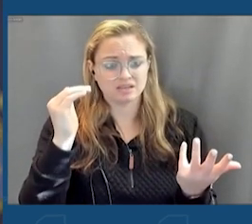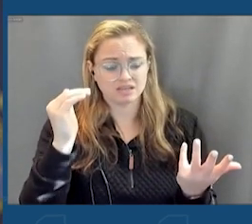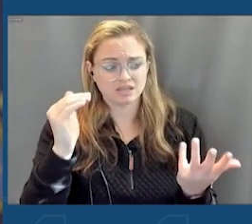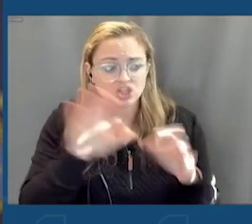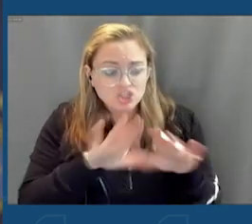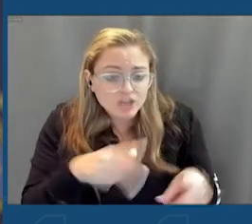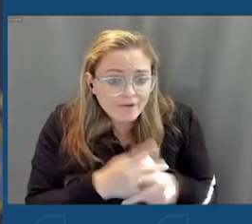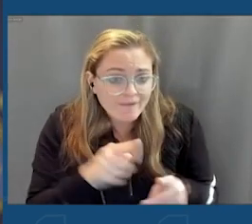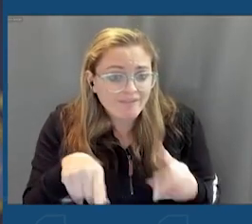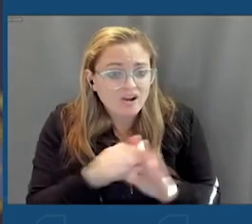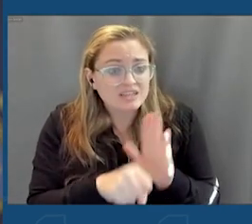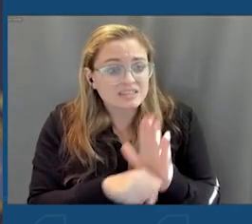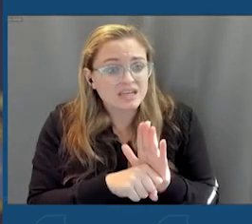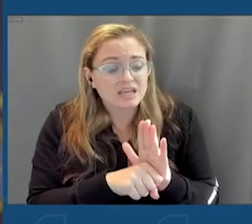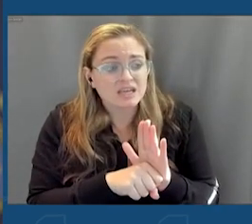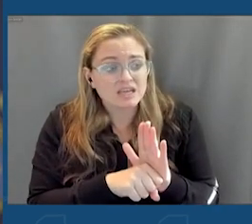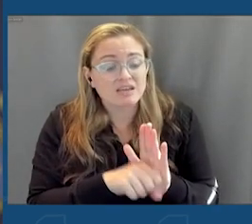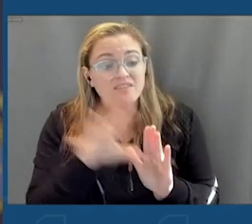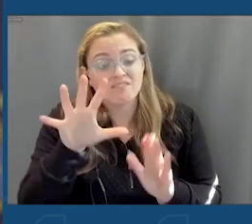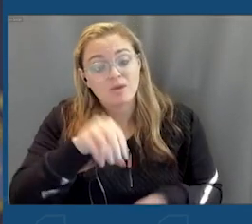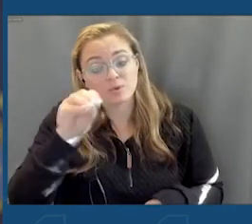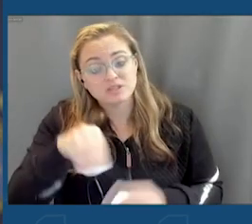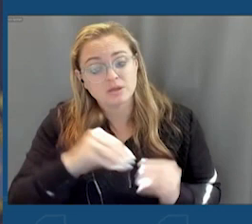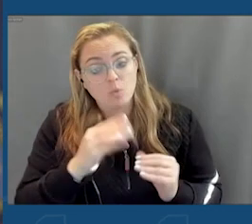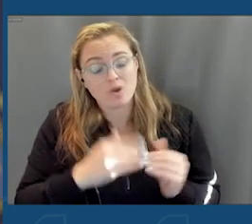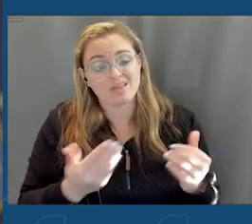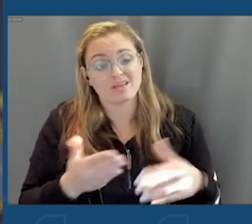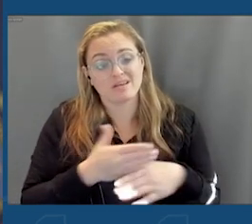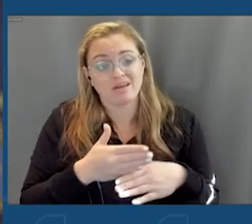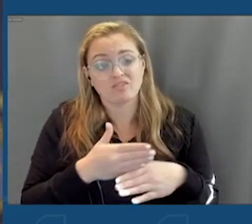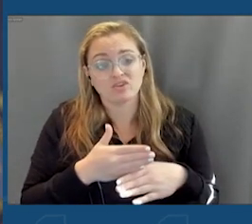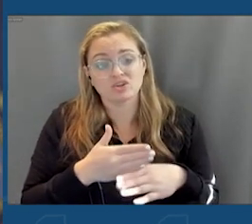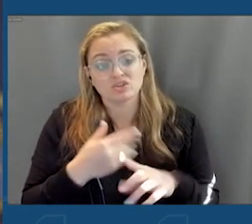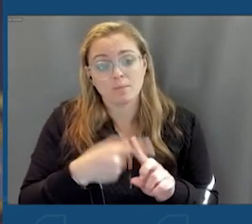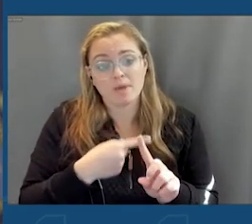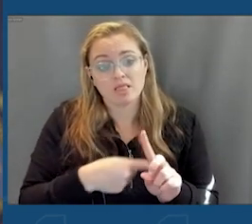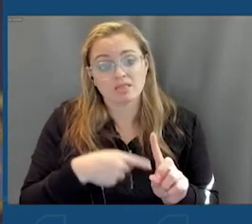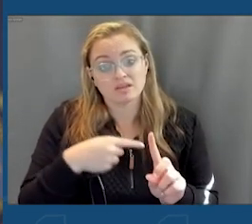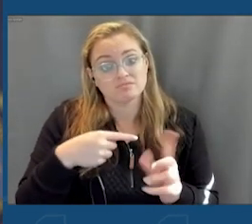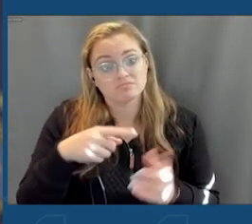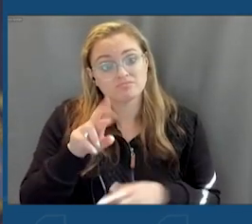in our state is almost 5% more than the average monthly rent payment.